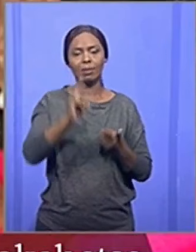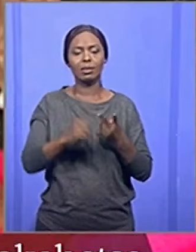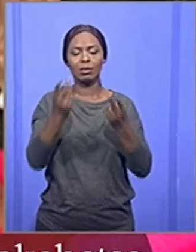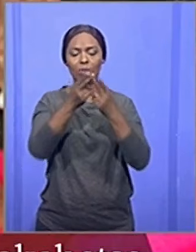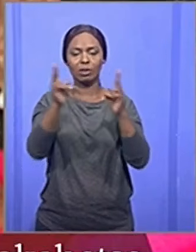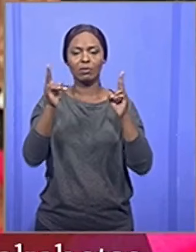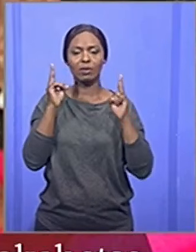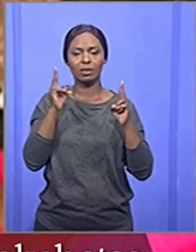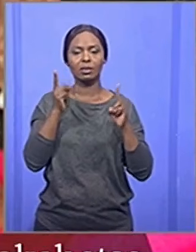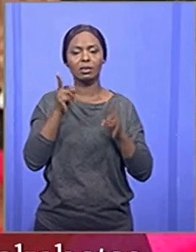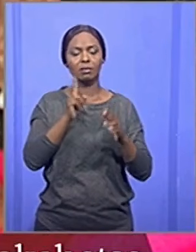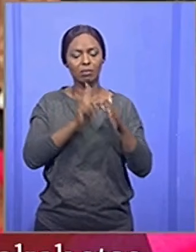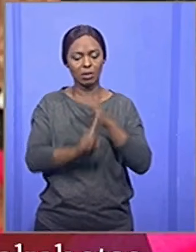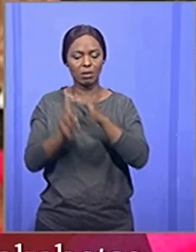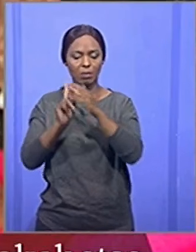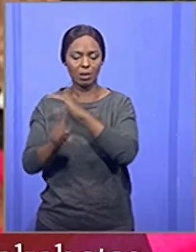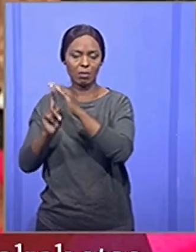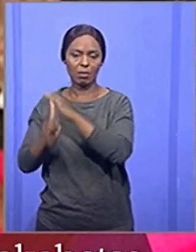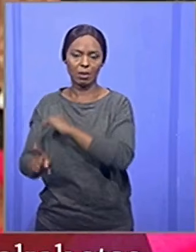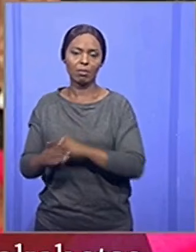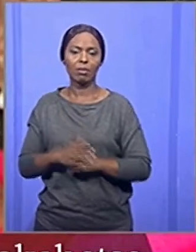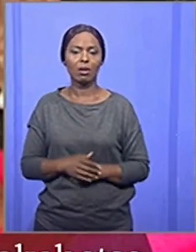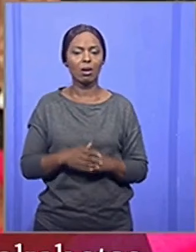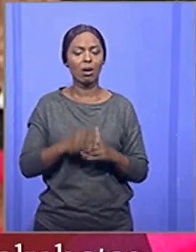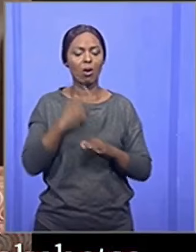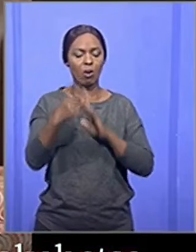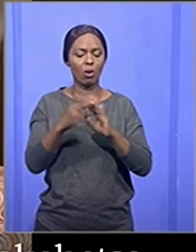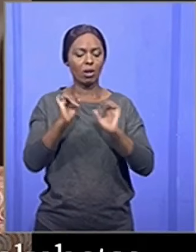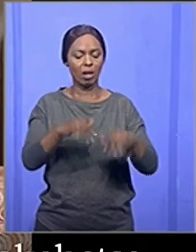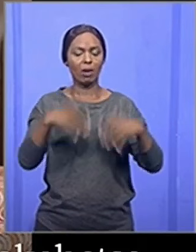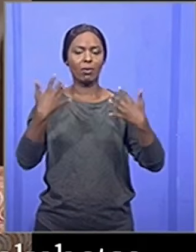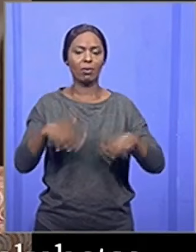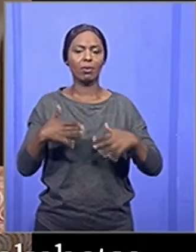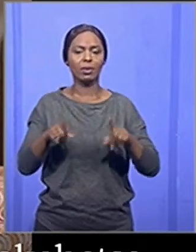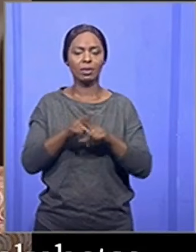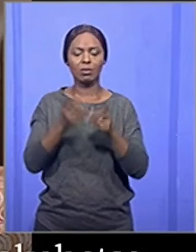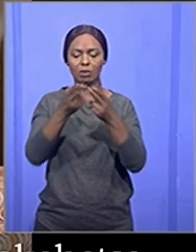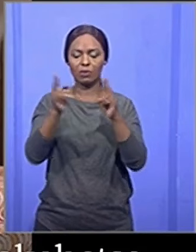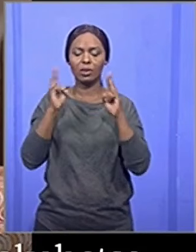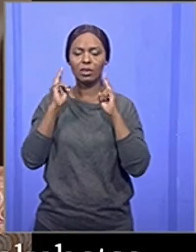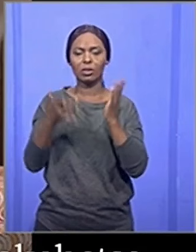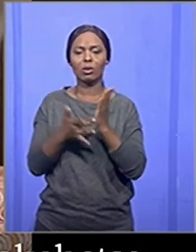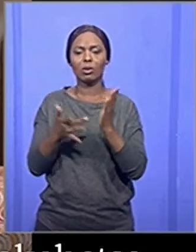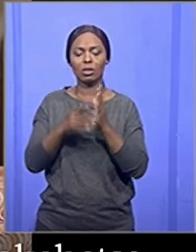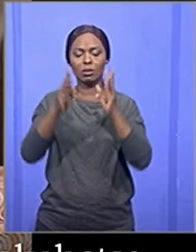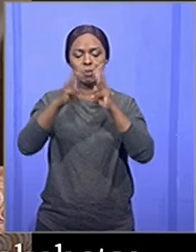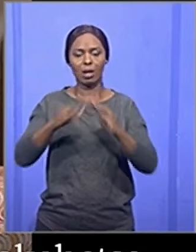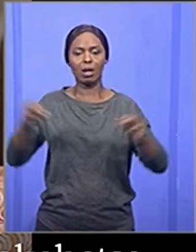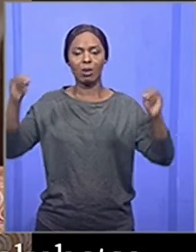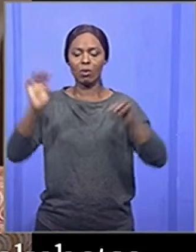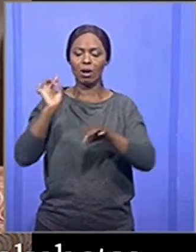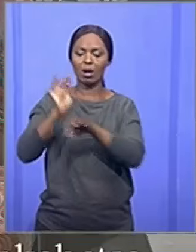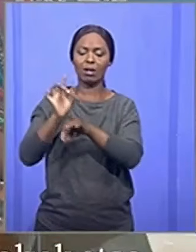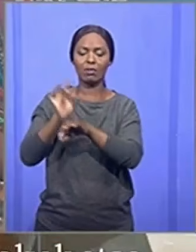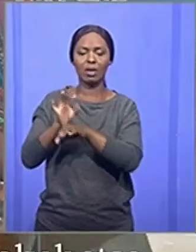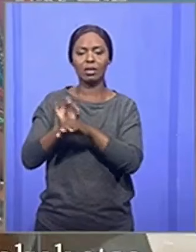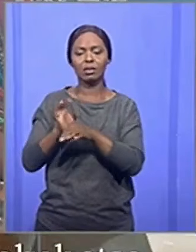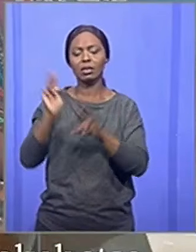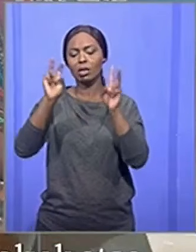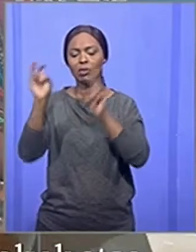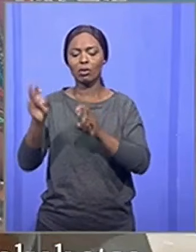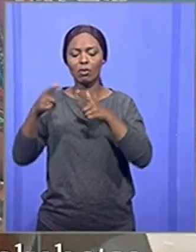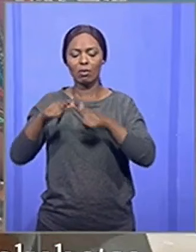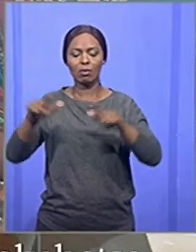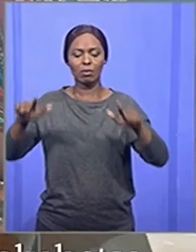di-university jwalo ka university e bohareng ya technology e mane Mangaung e ne le yena ya re eletsang tabeng tsa mehato e nkwang tabeng